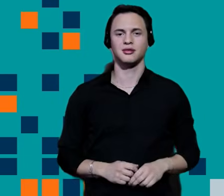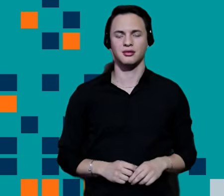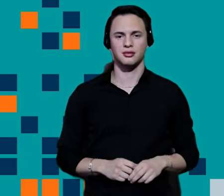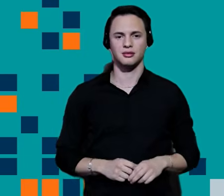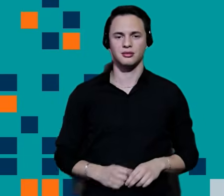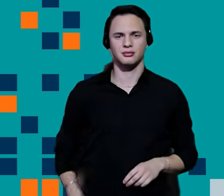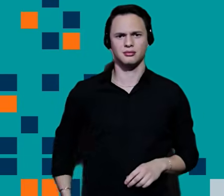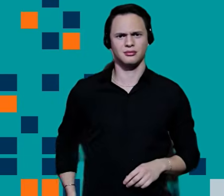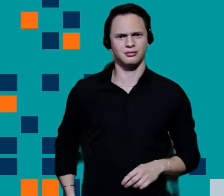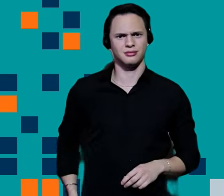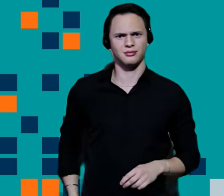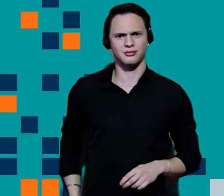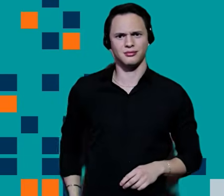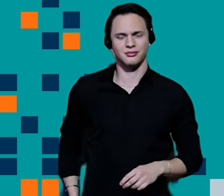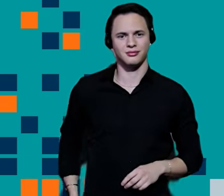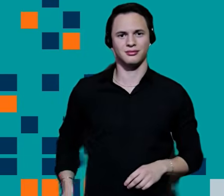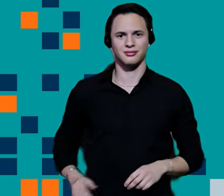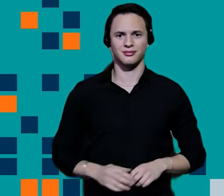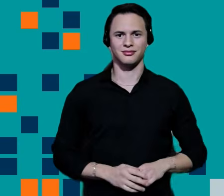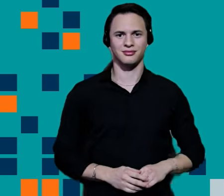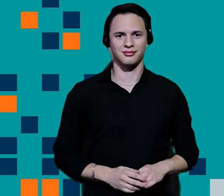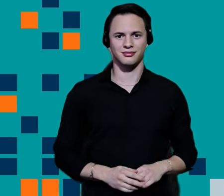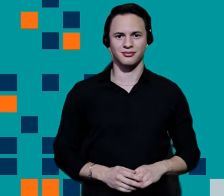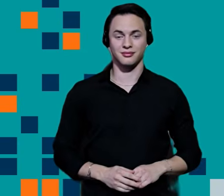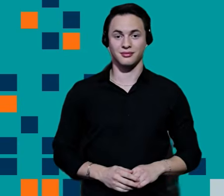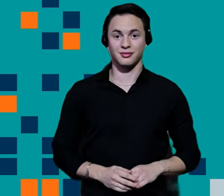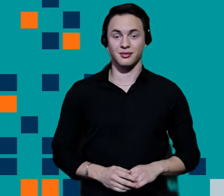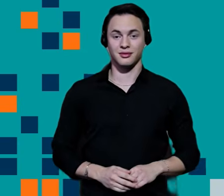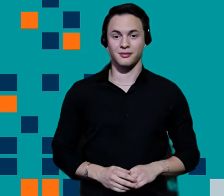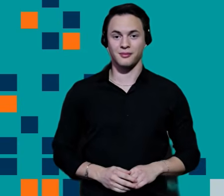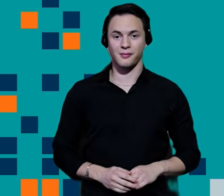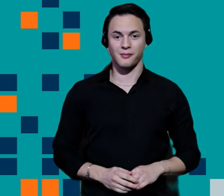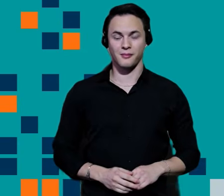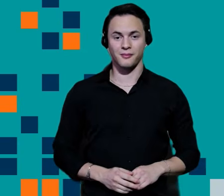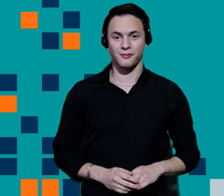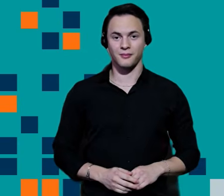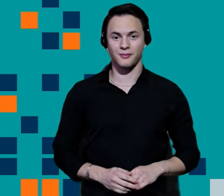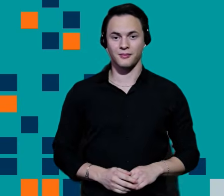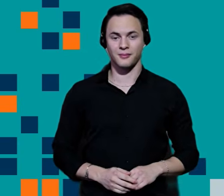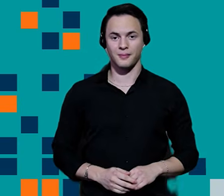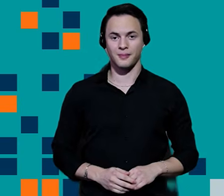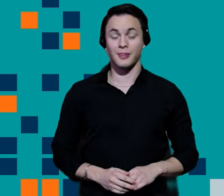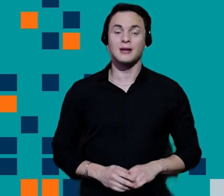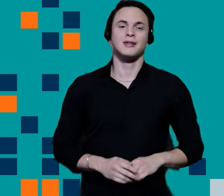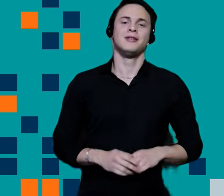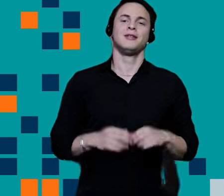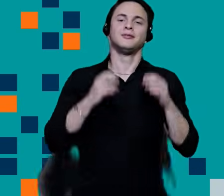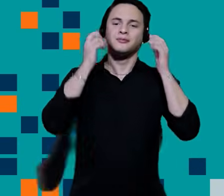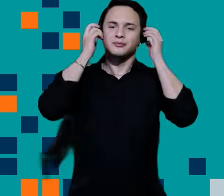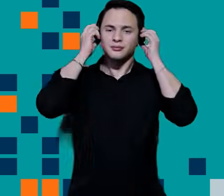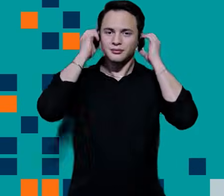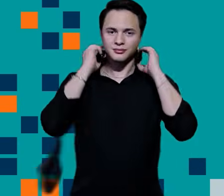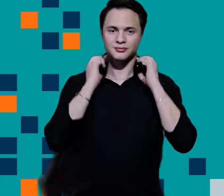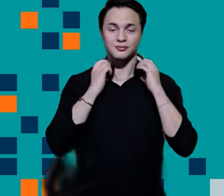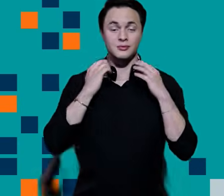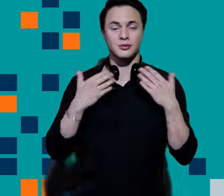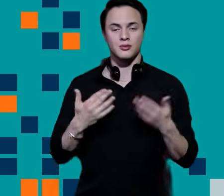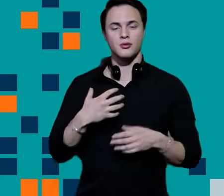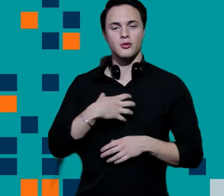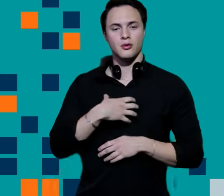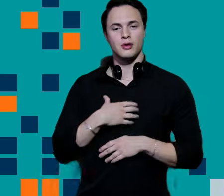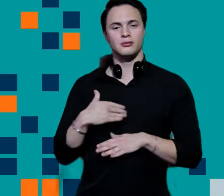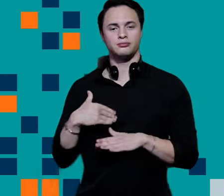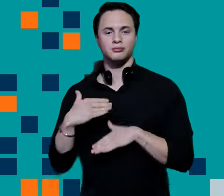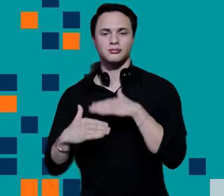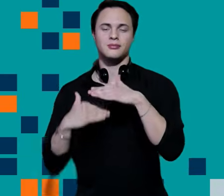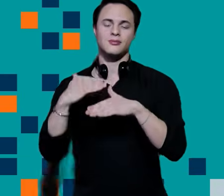very sleepy and tired, and moving up to the top, it's being really hyper and active. What I want to